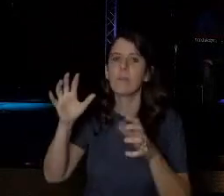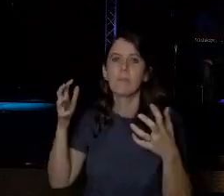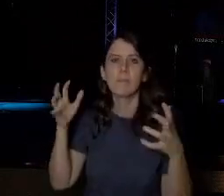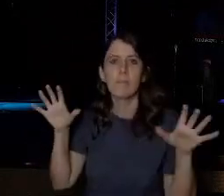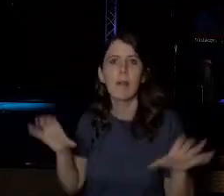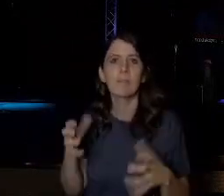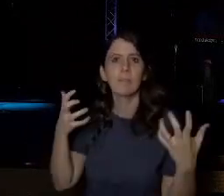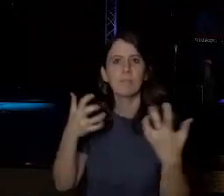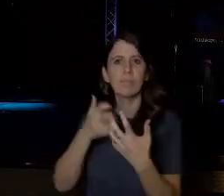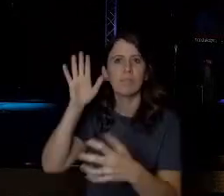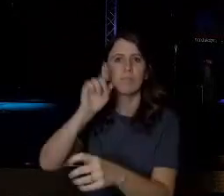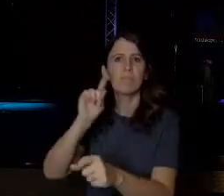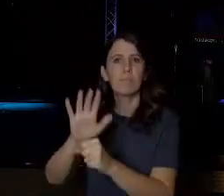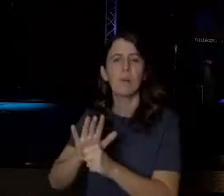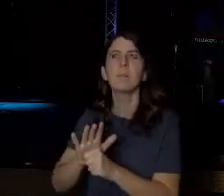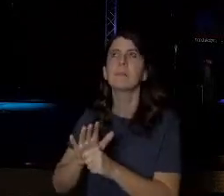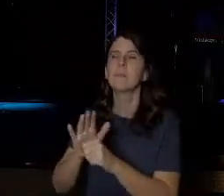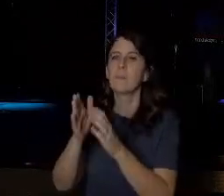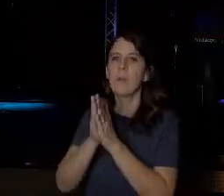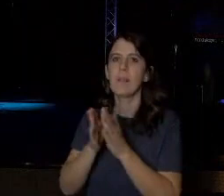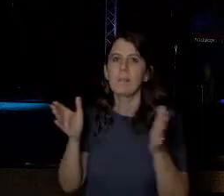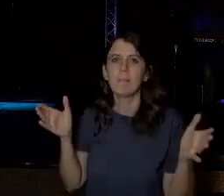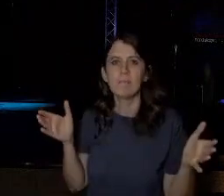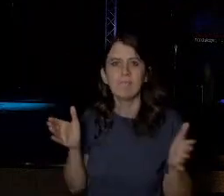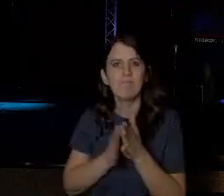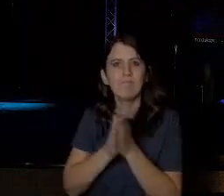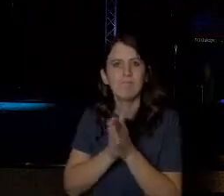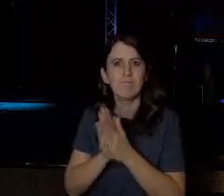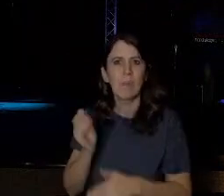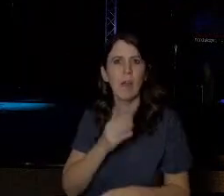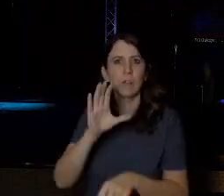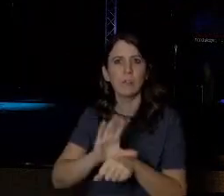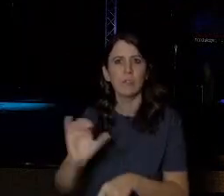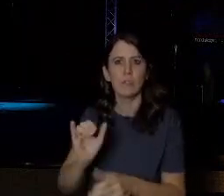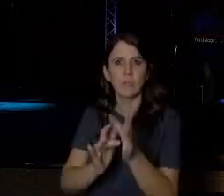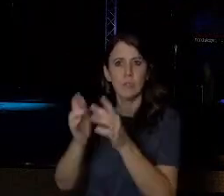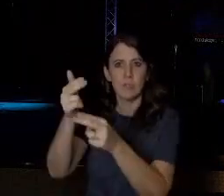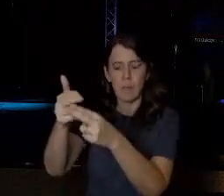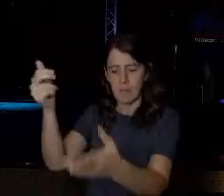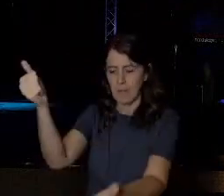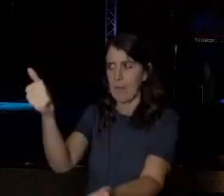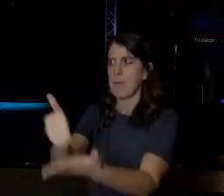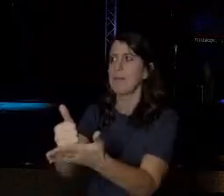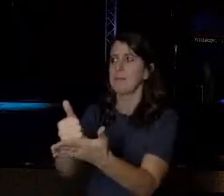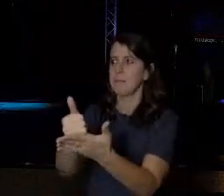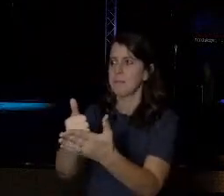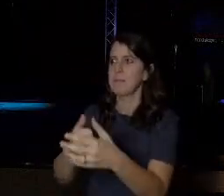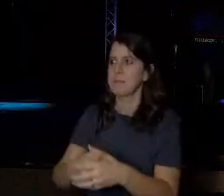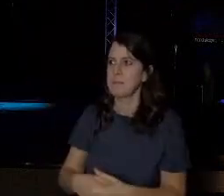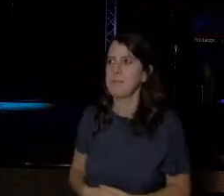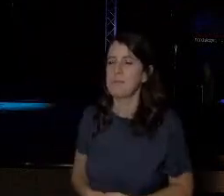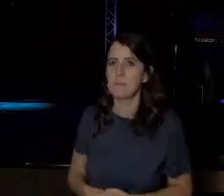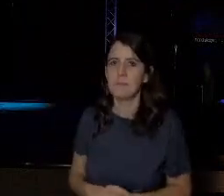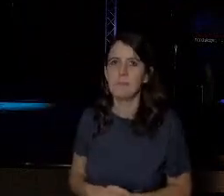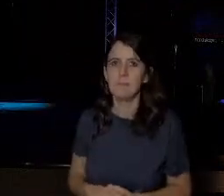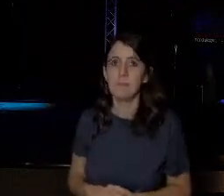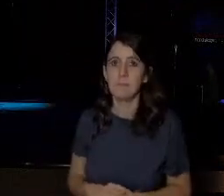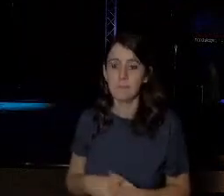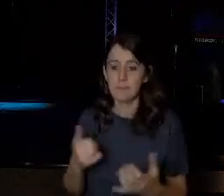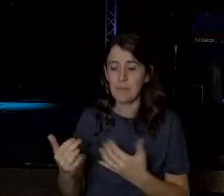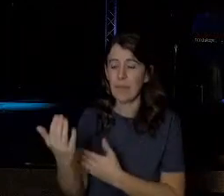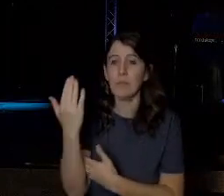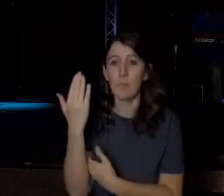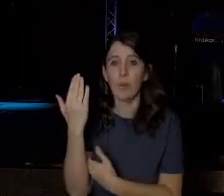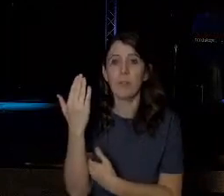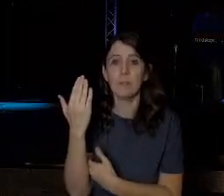may that drive our church as well. In Jesus' name, amen. Amen. You know, this morning